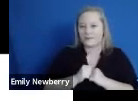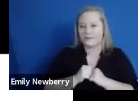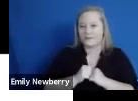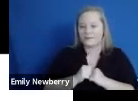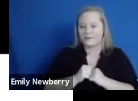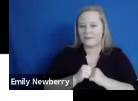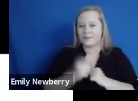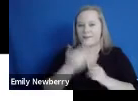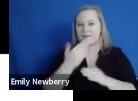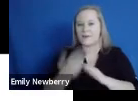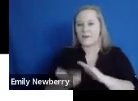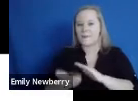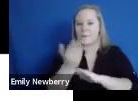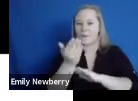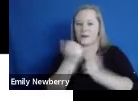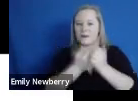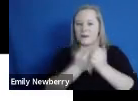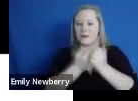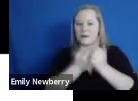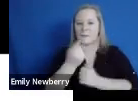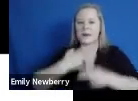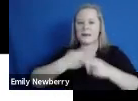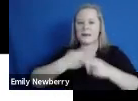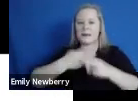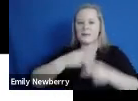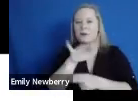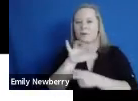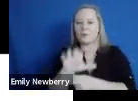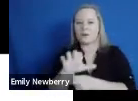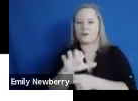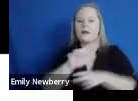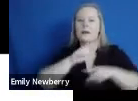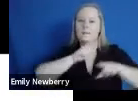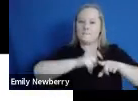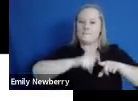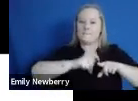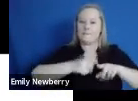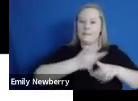Good morning, everyone. My name is Eric Naz. I run the bean production here